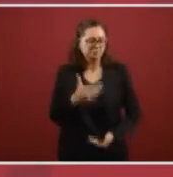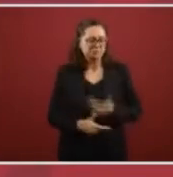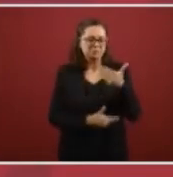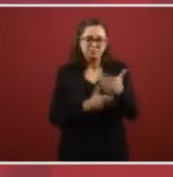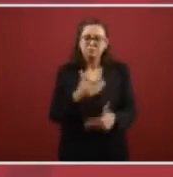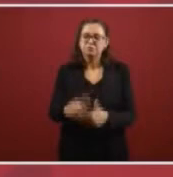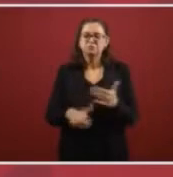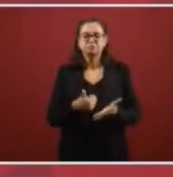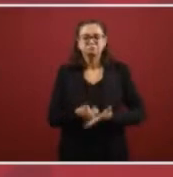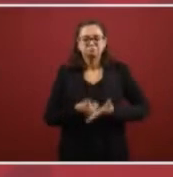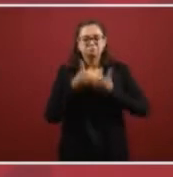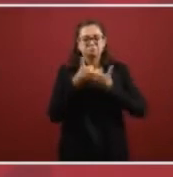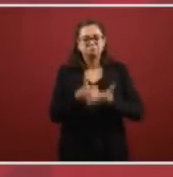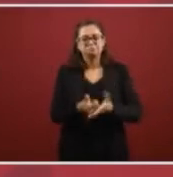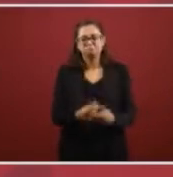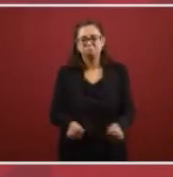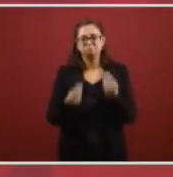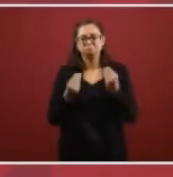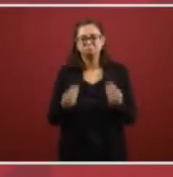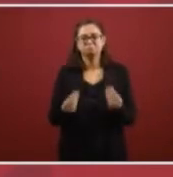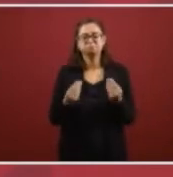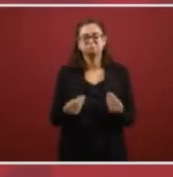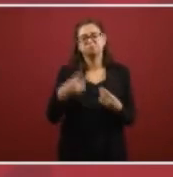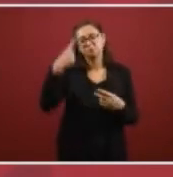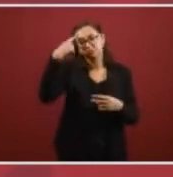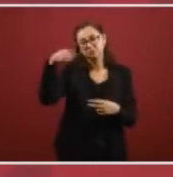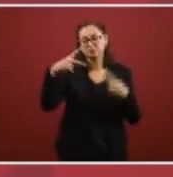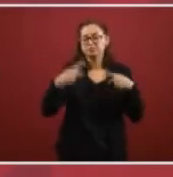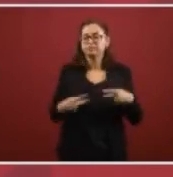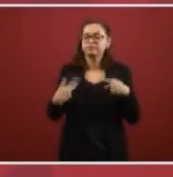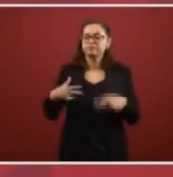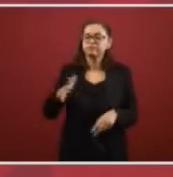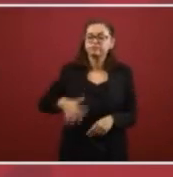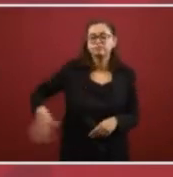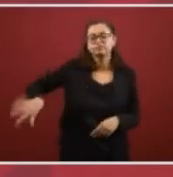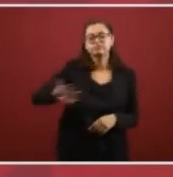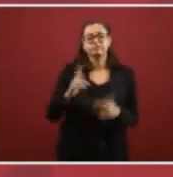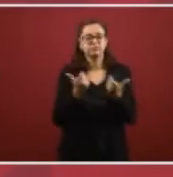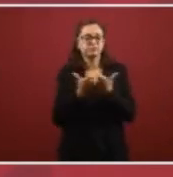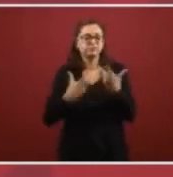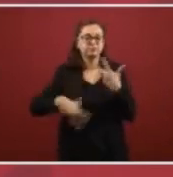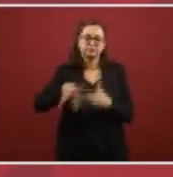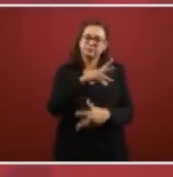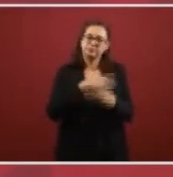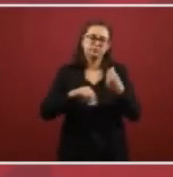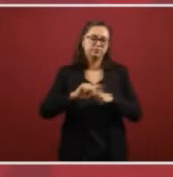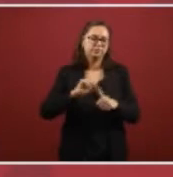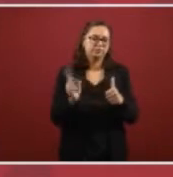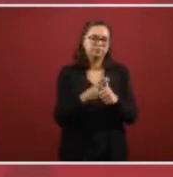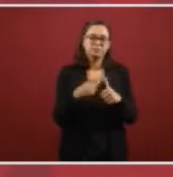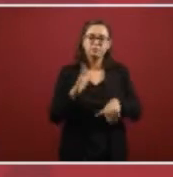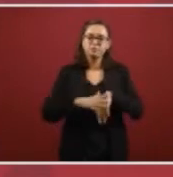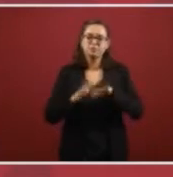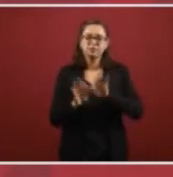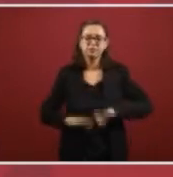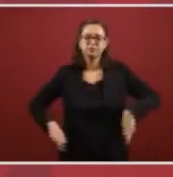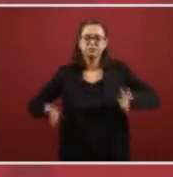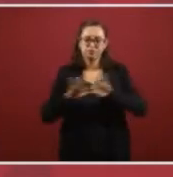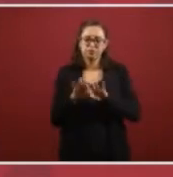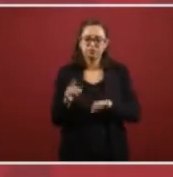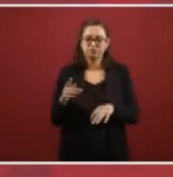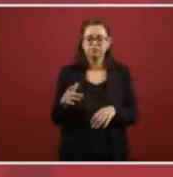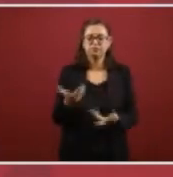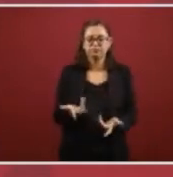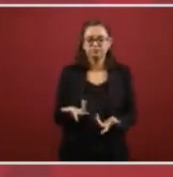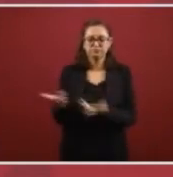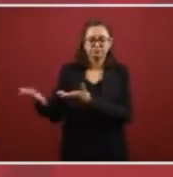And this helps very much the popular economy. That is what's